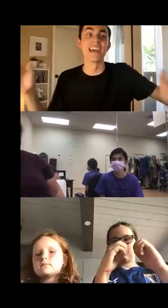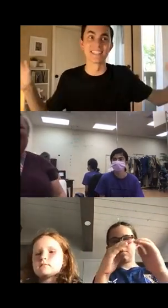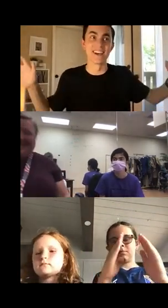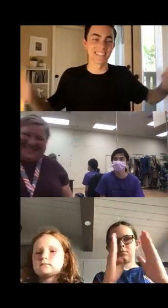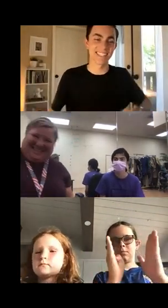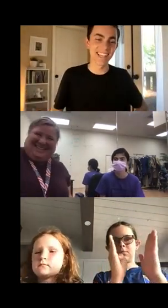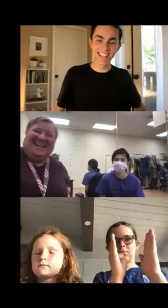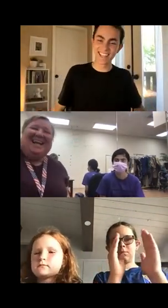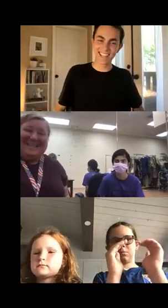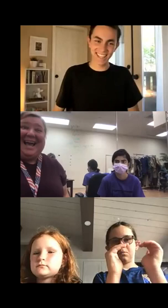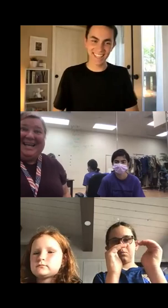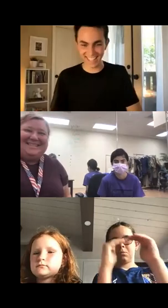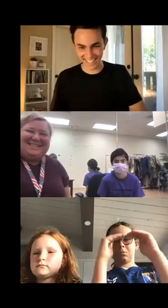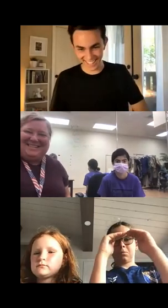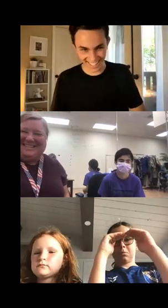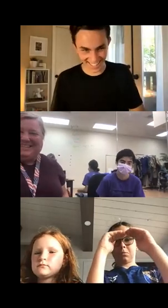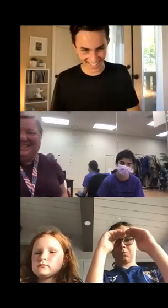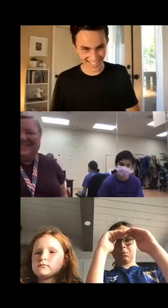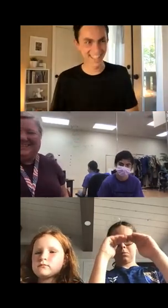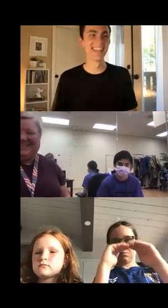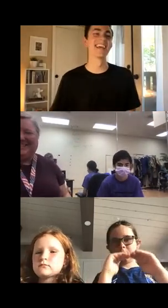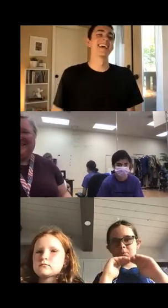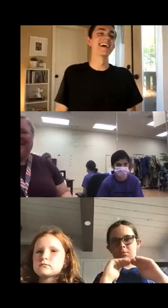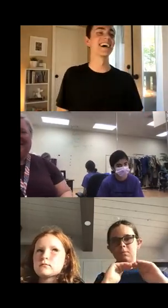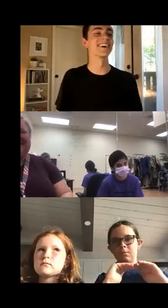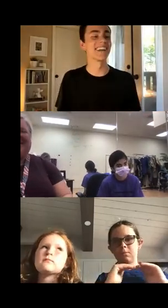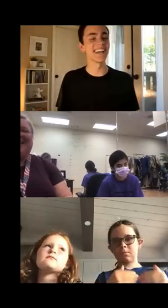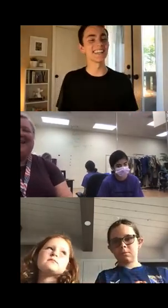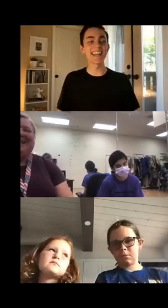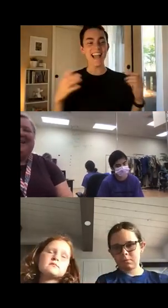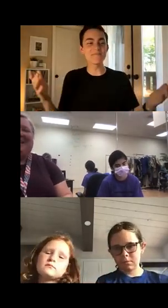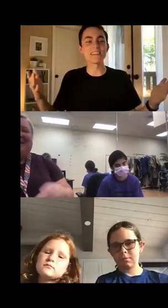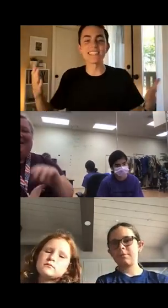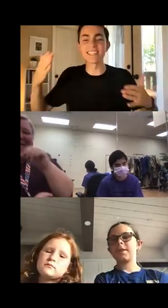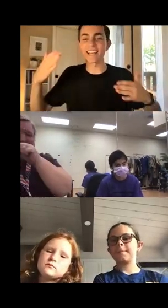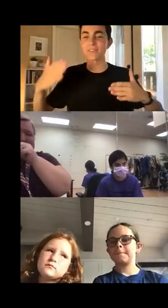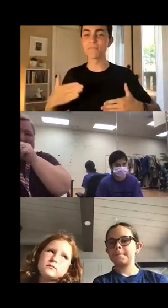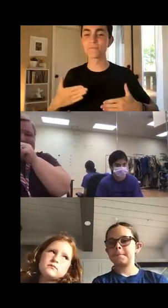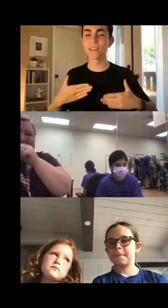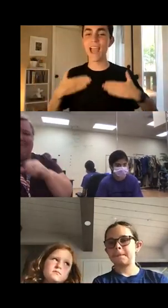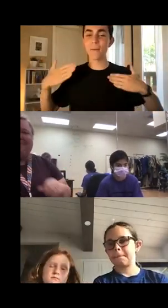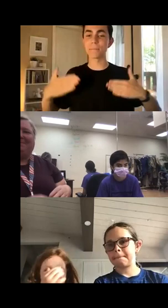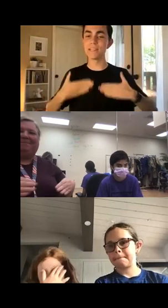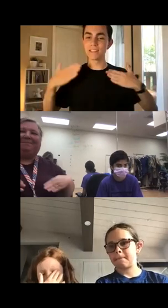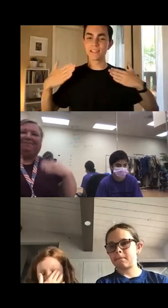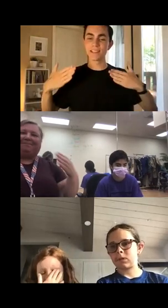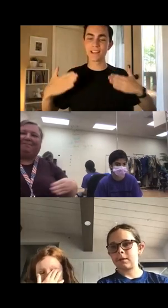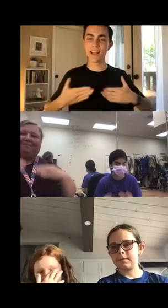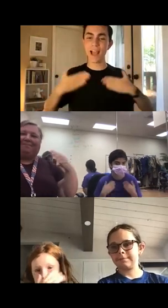Jojo is exhausted. Yes. All right. And then happy is the next one.